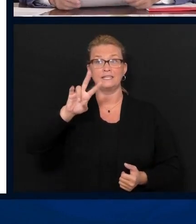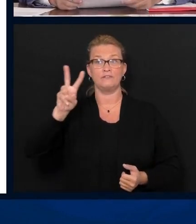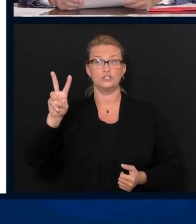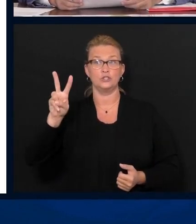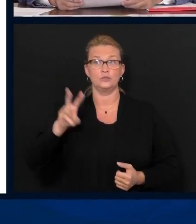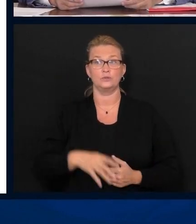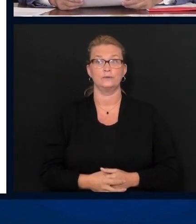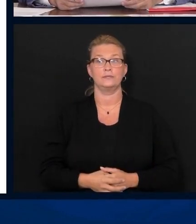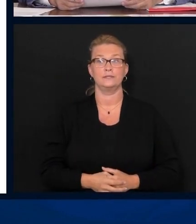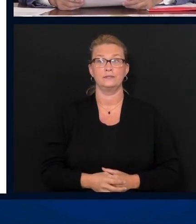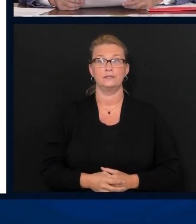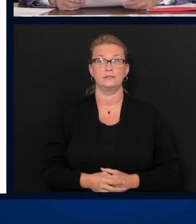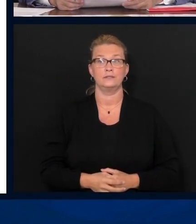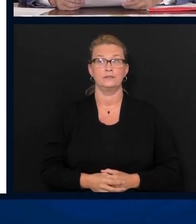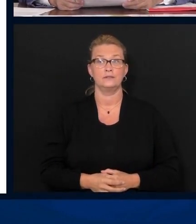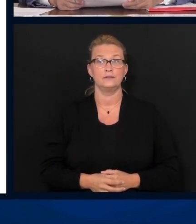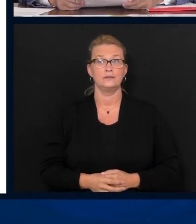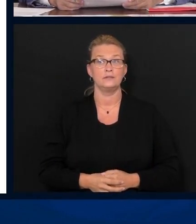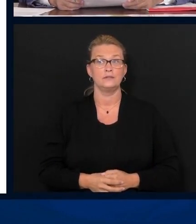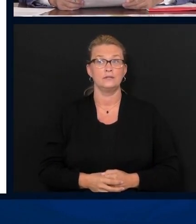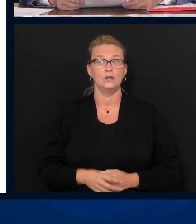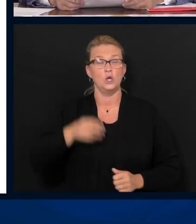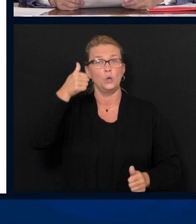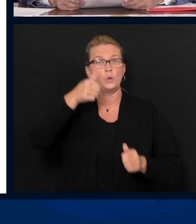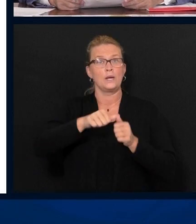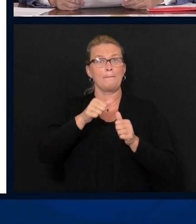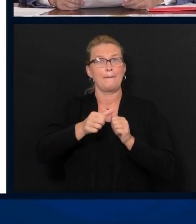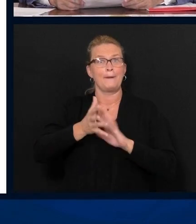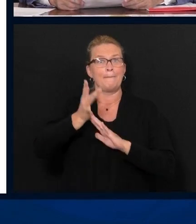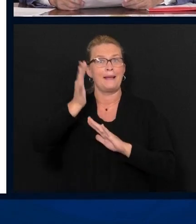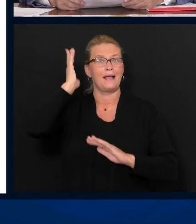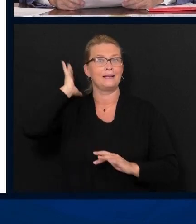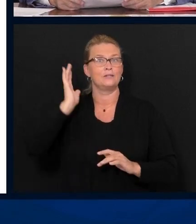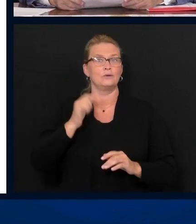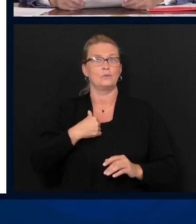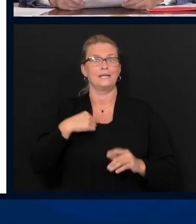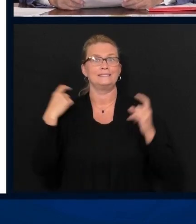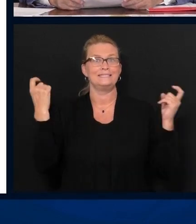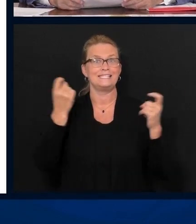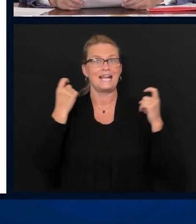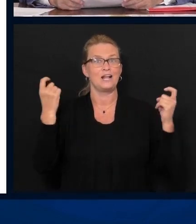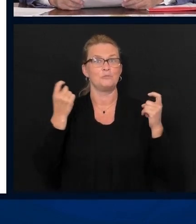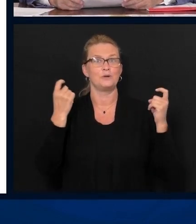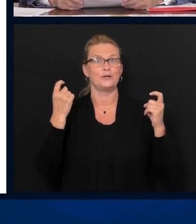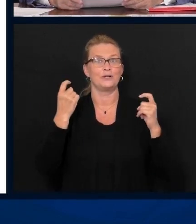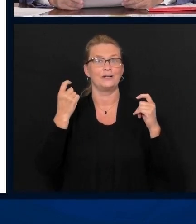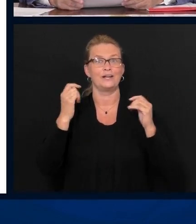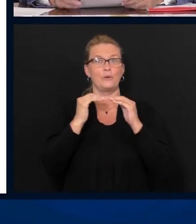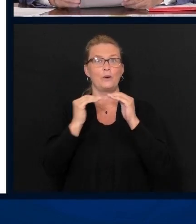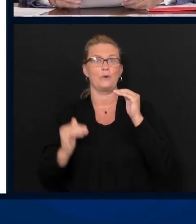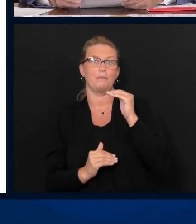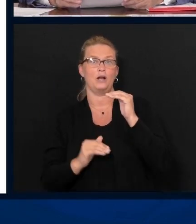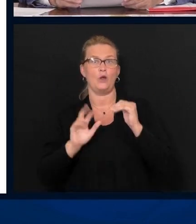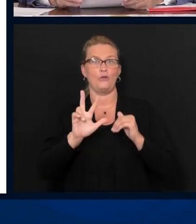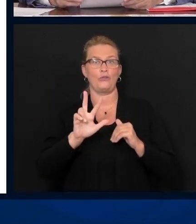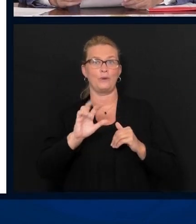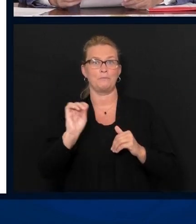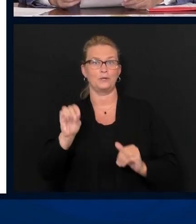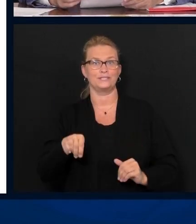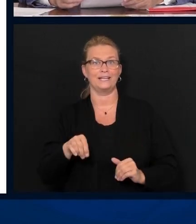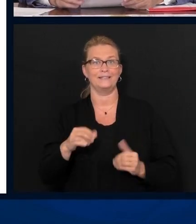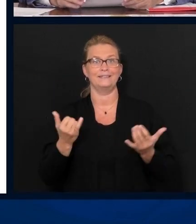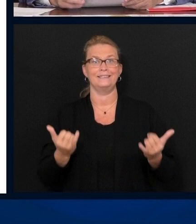2.72. Remember way back when we celebrated it dipped below 3,